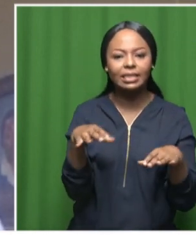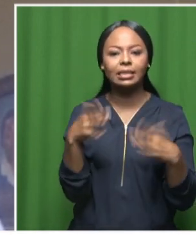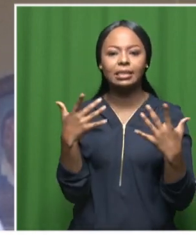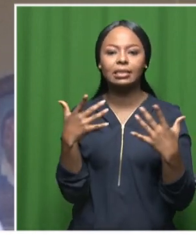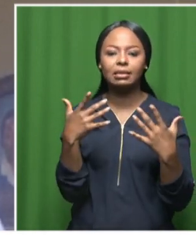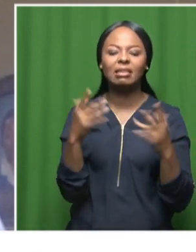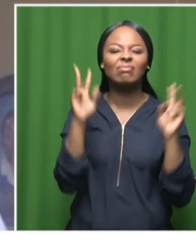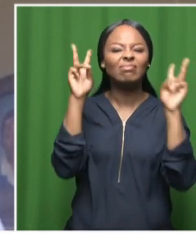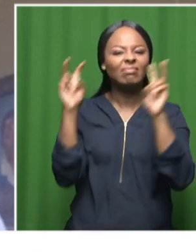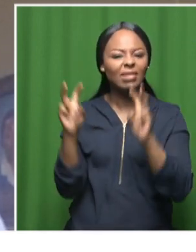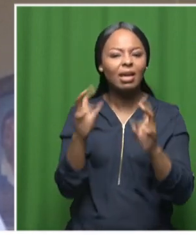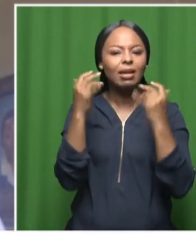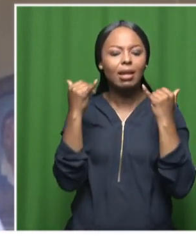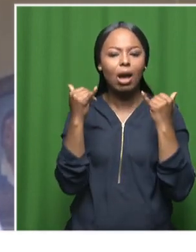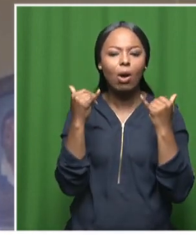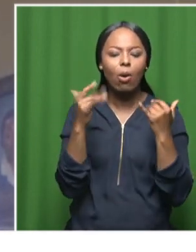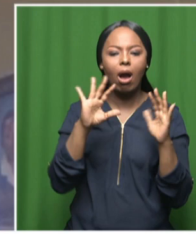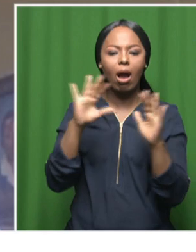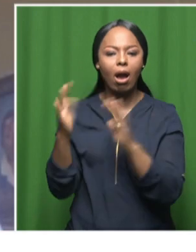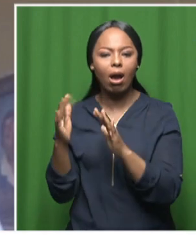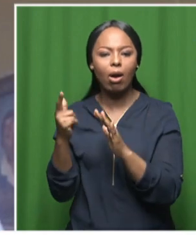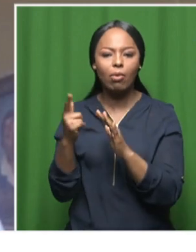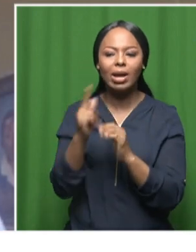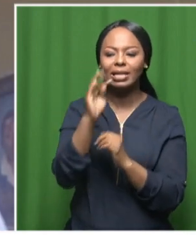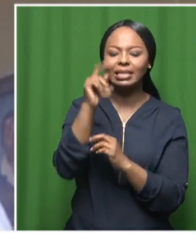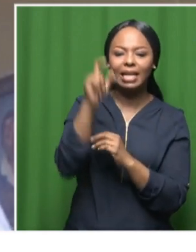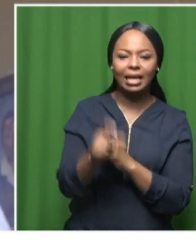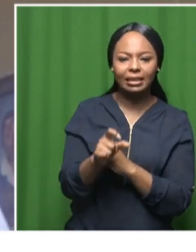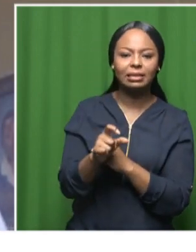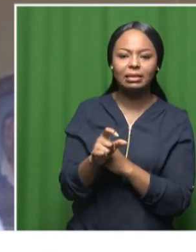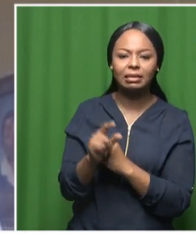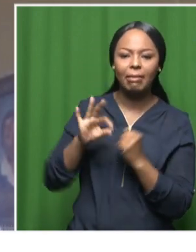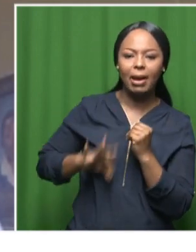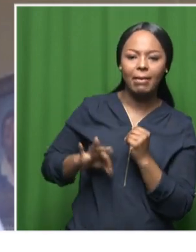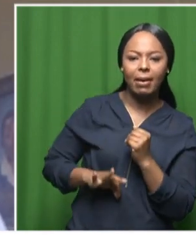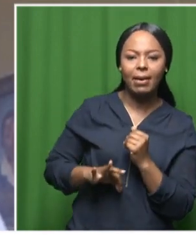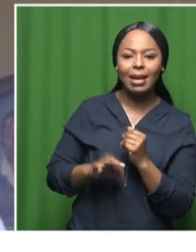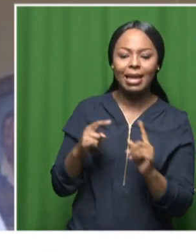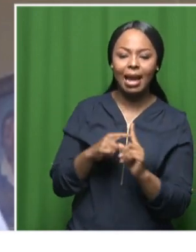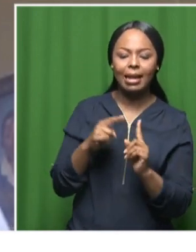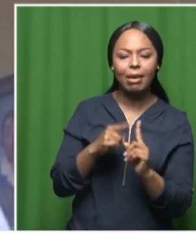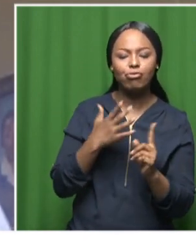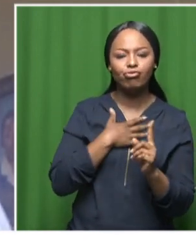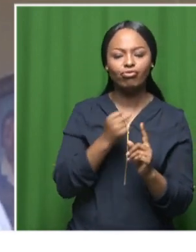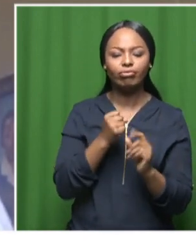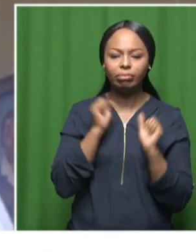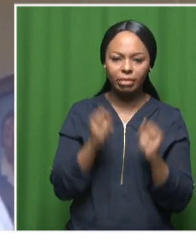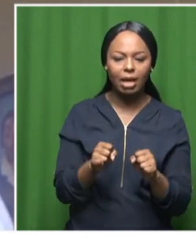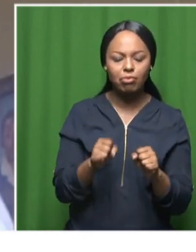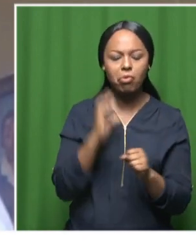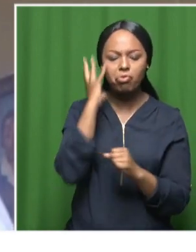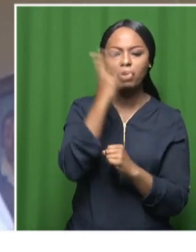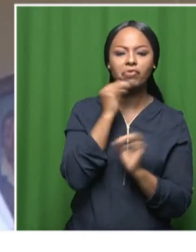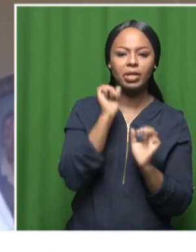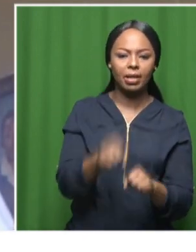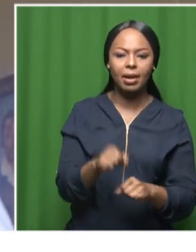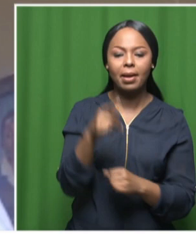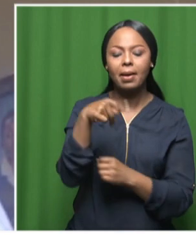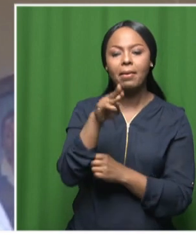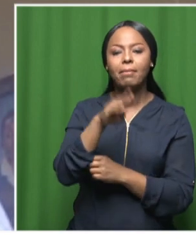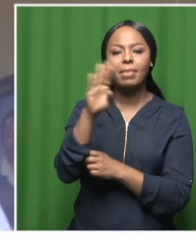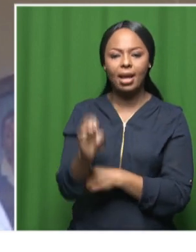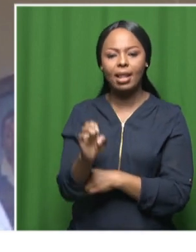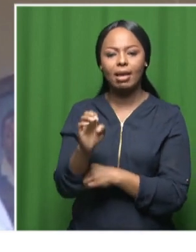activity about, pocketing taxpayers' monies, and he's being very, very beautiful about it. I think Billy Munama is